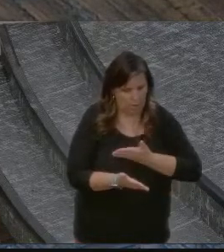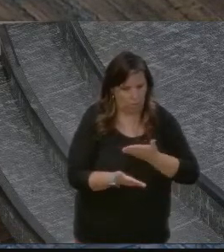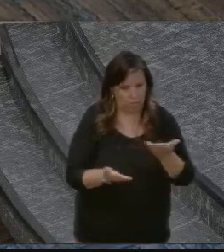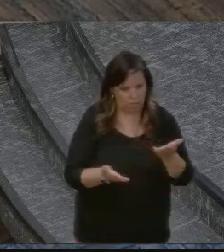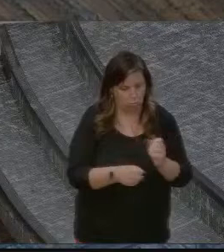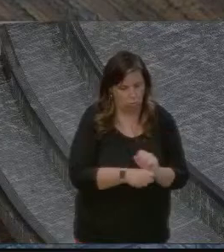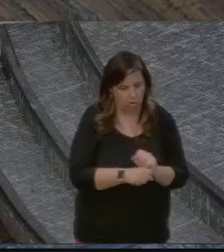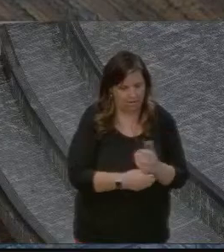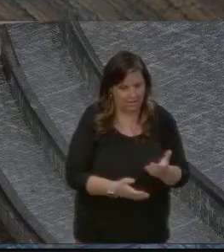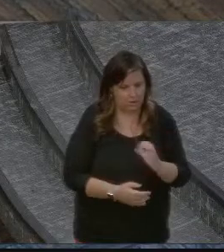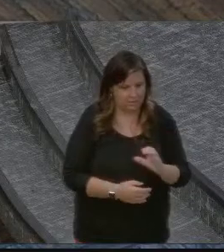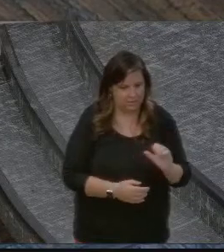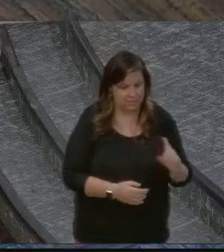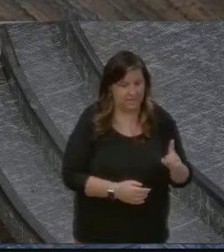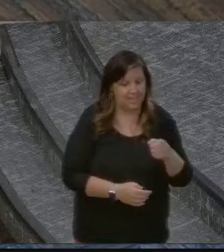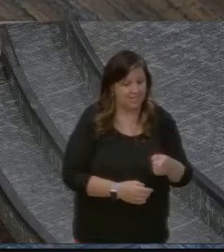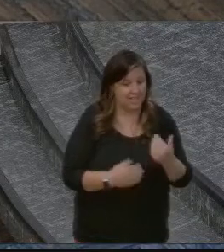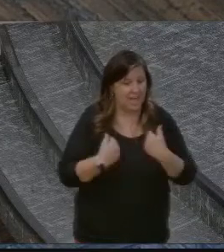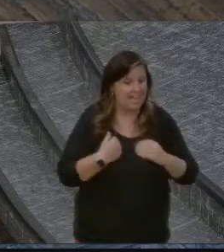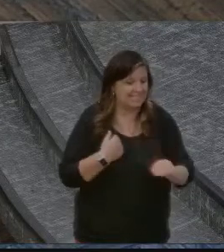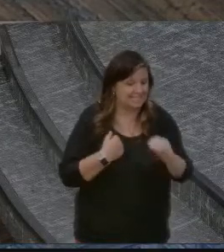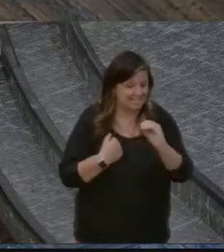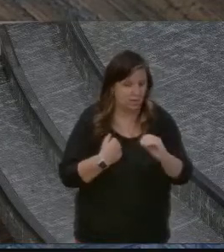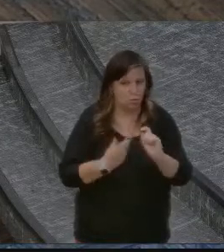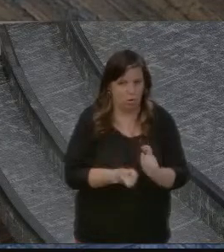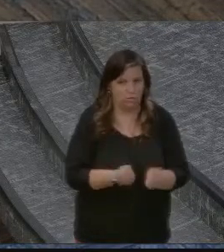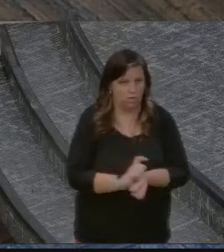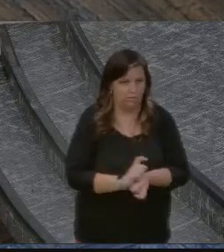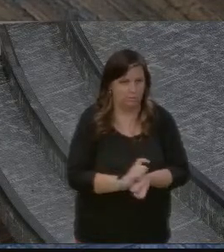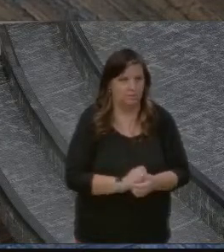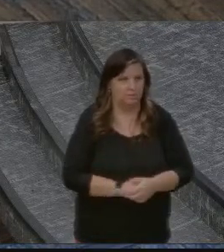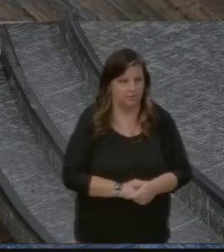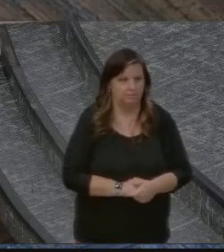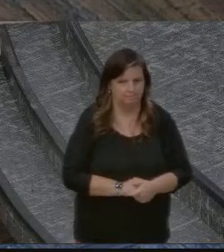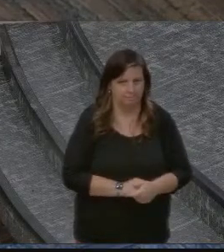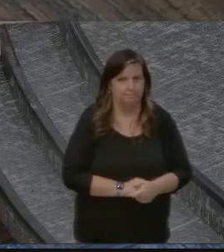had 0 adjustments.